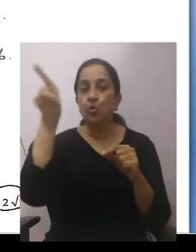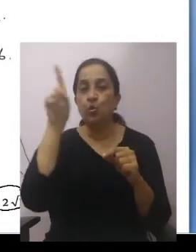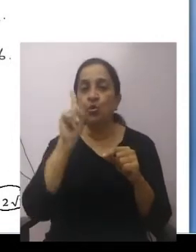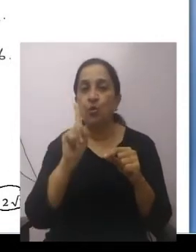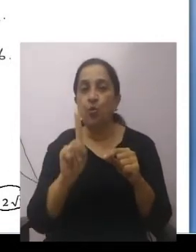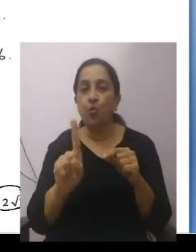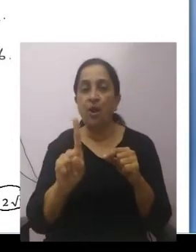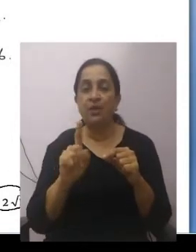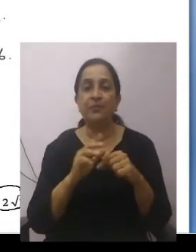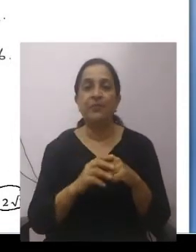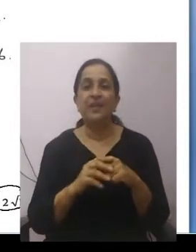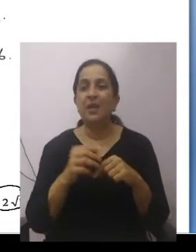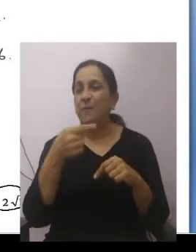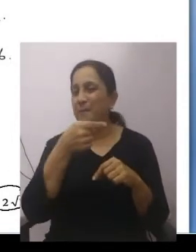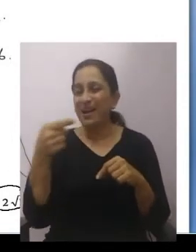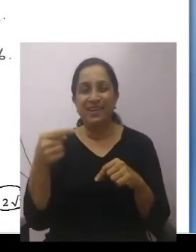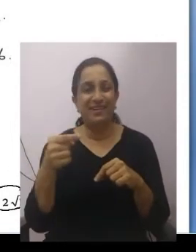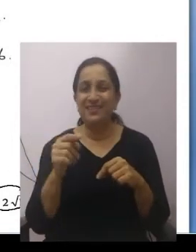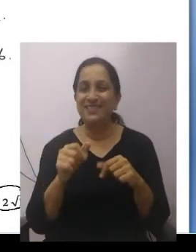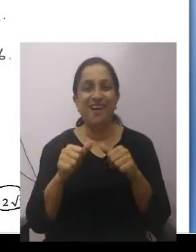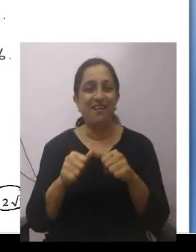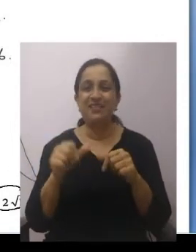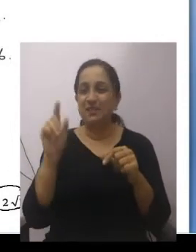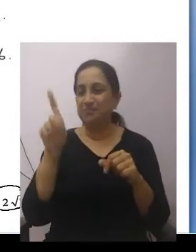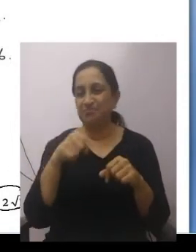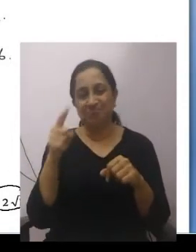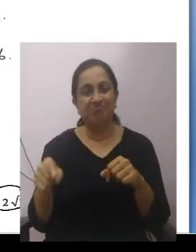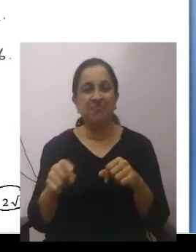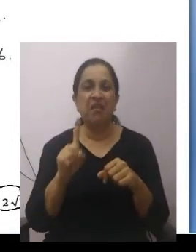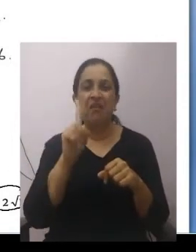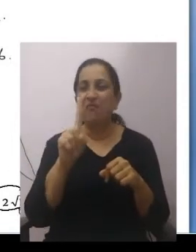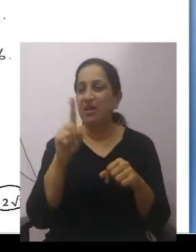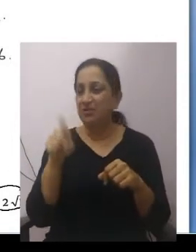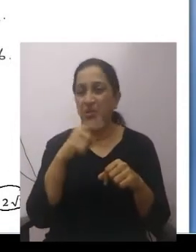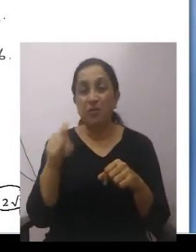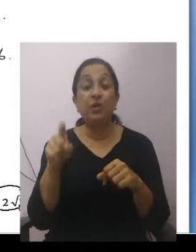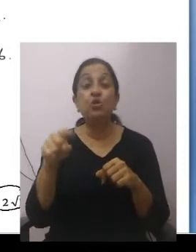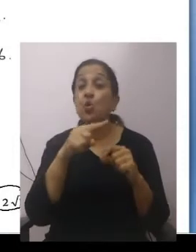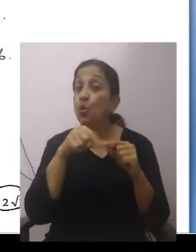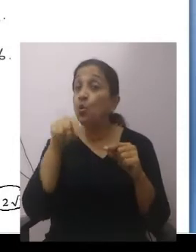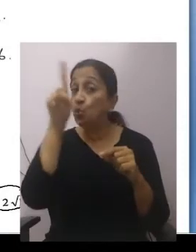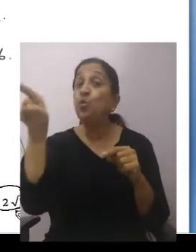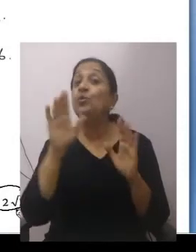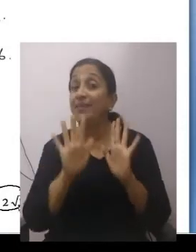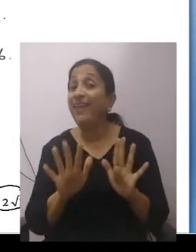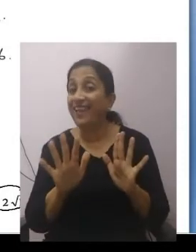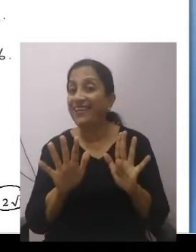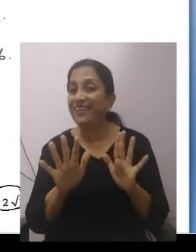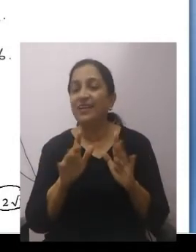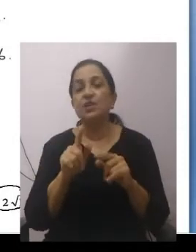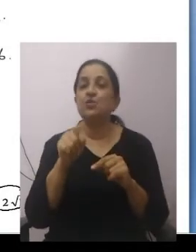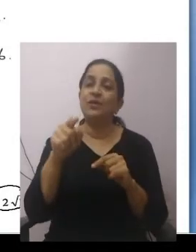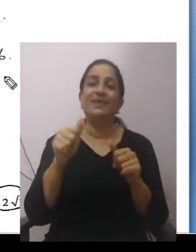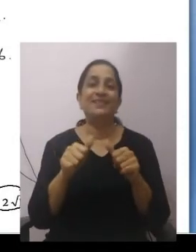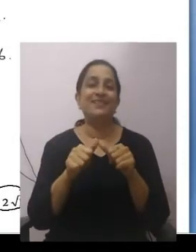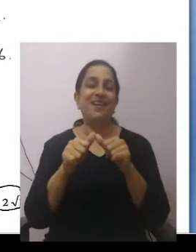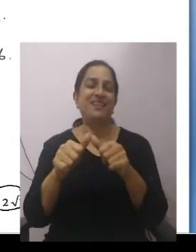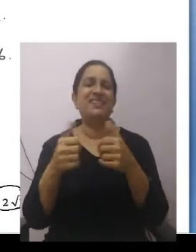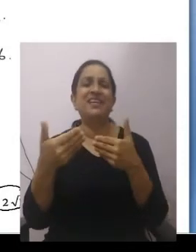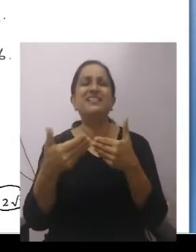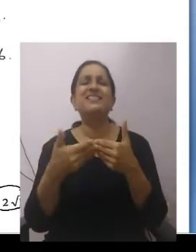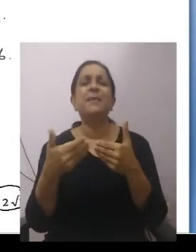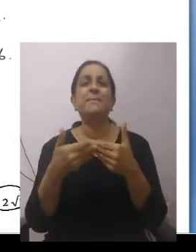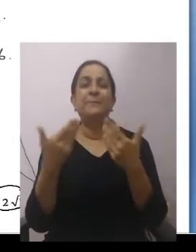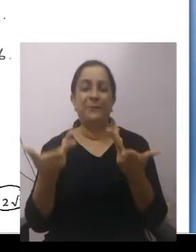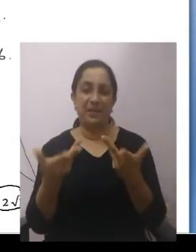Okay. It can't be minus 1. It can't be 1. It can't be root 6. Definitely it is 2